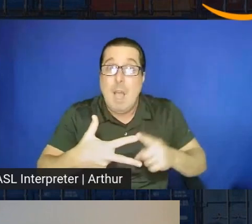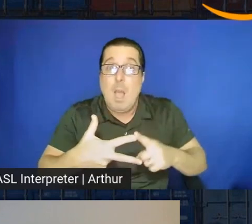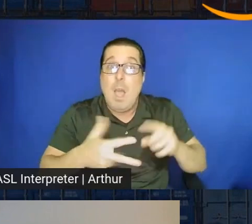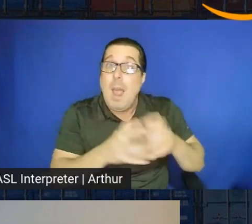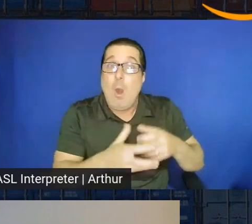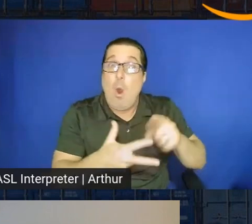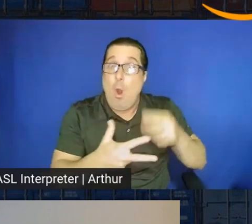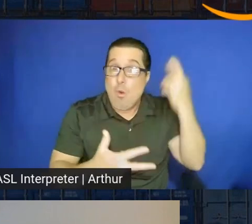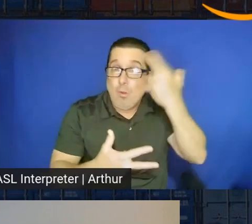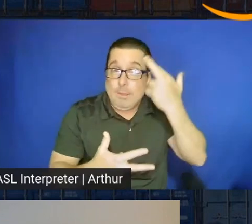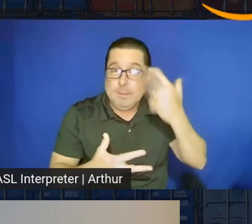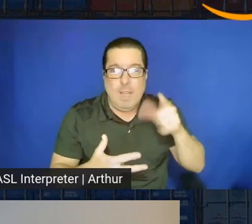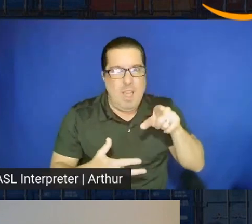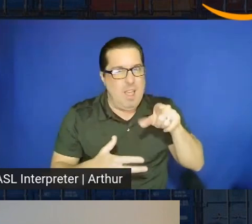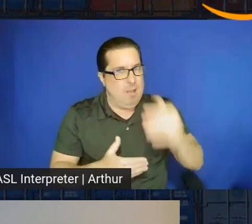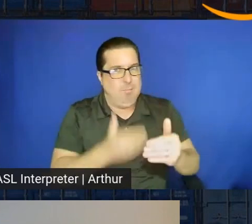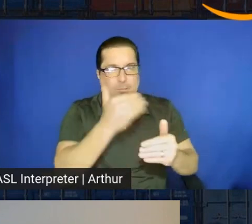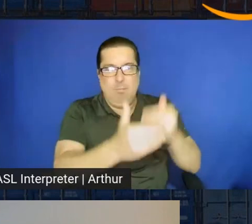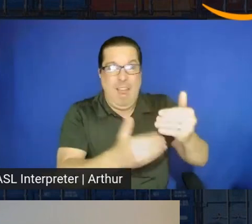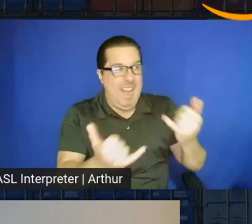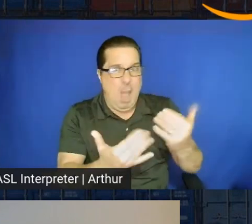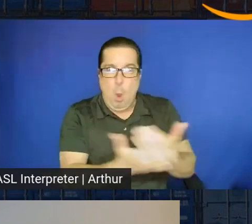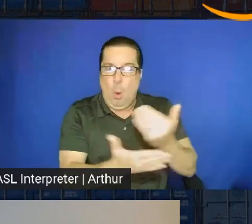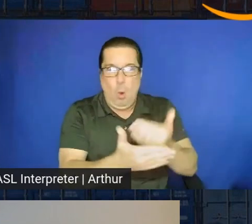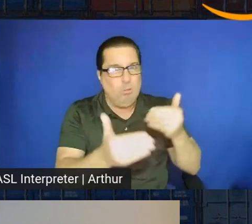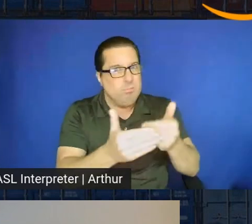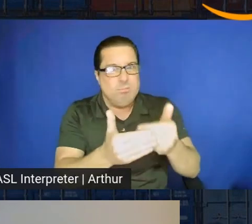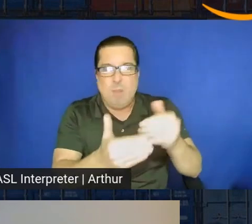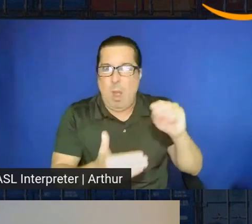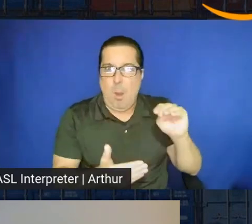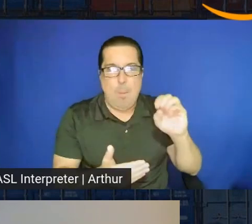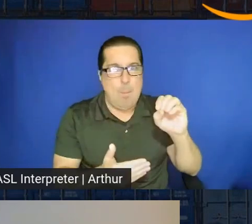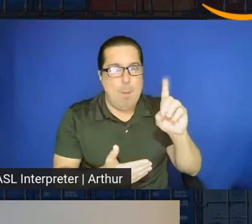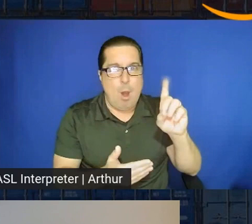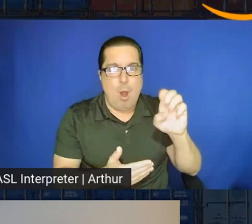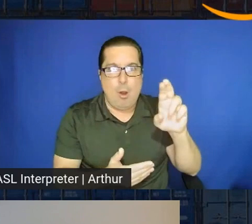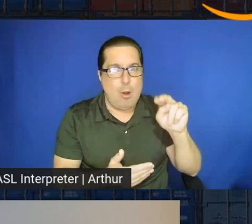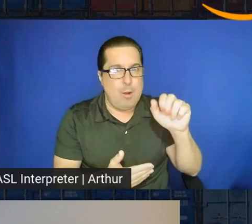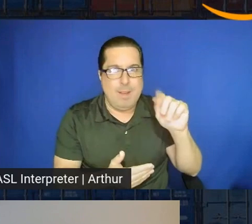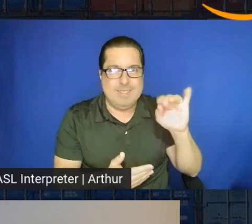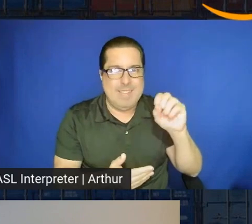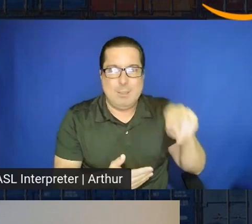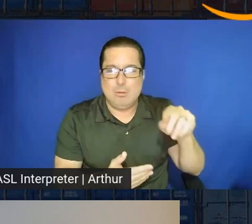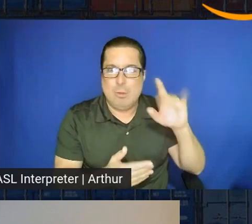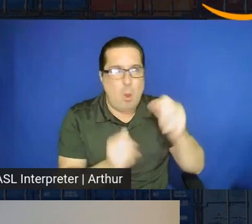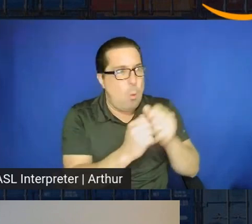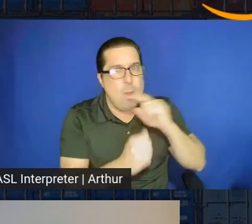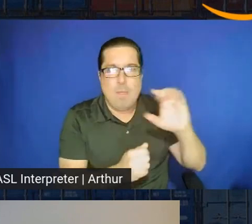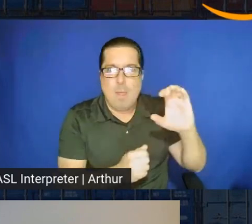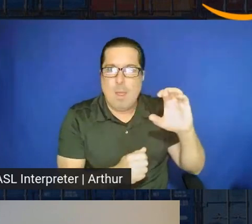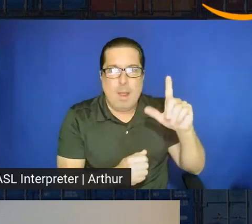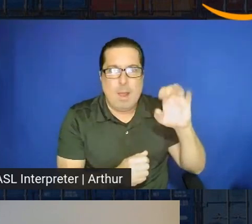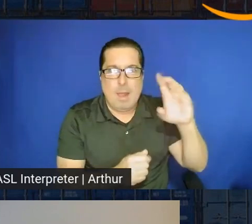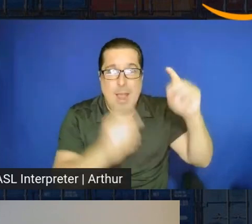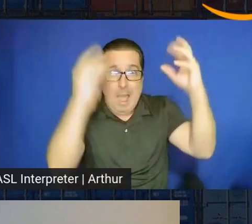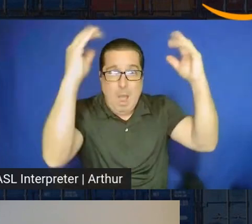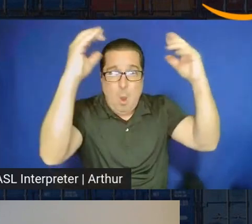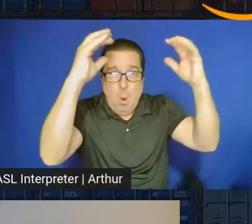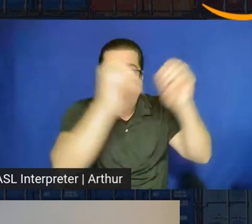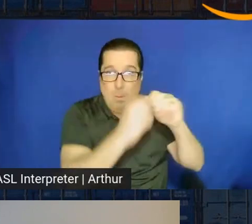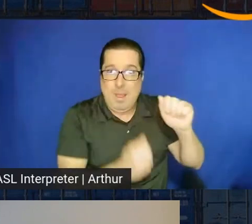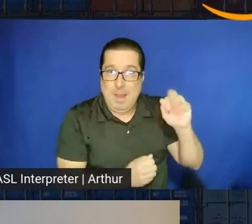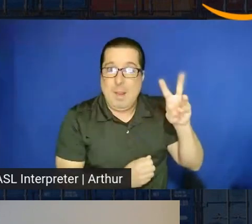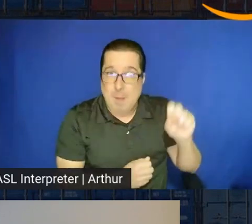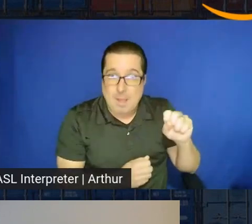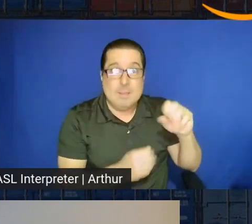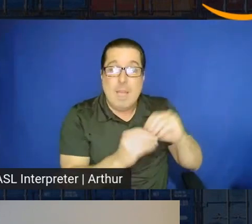already well in their way into the modernization journey. They have migrated a portion of their workloads to the cloud, but they do envision this journey